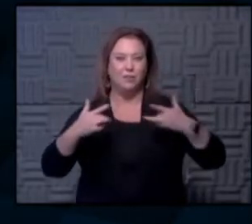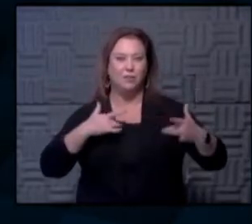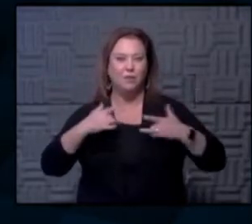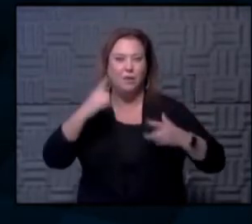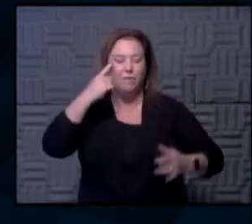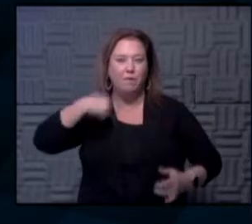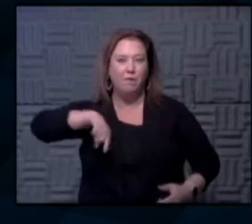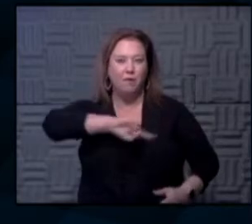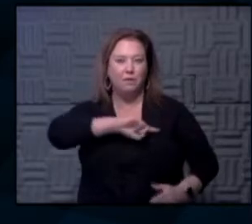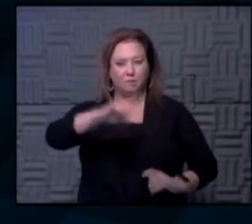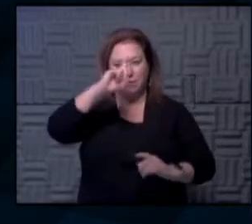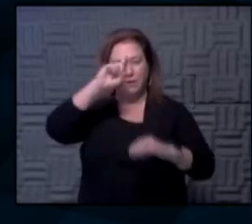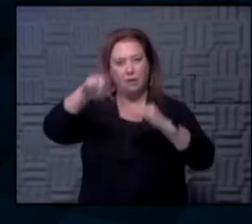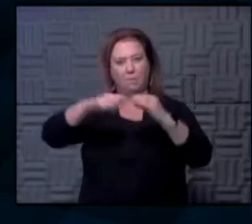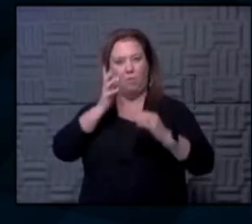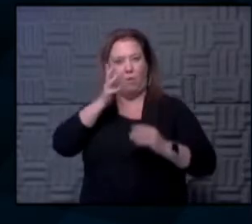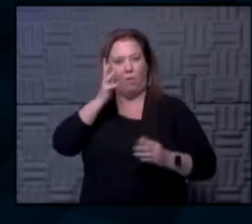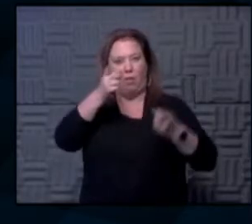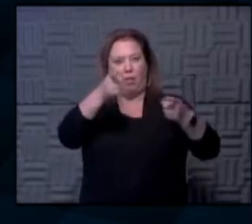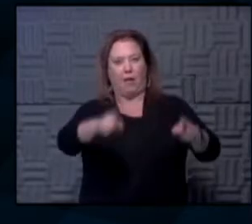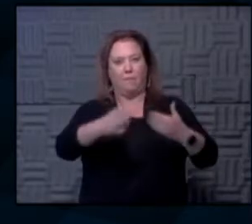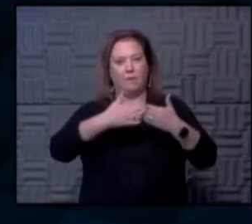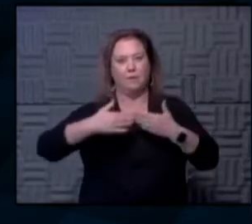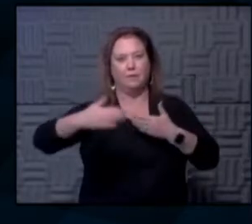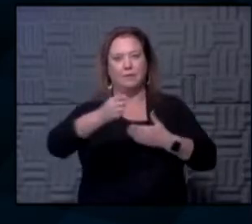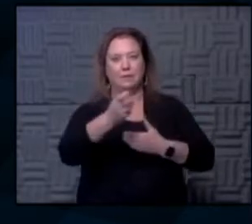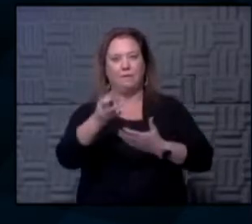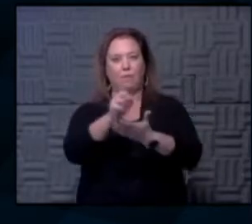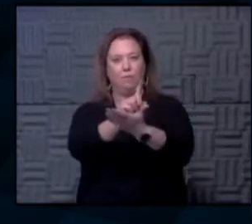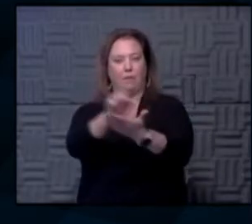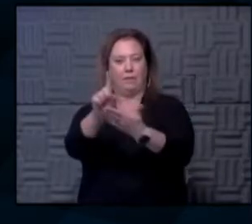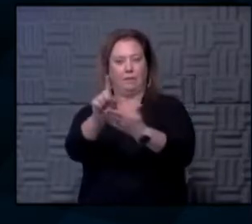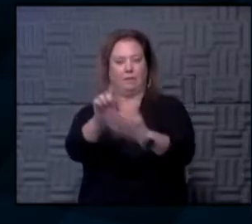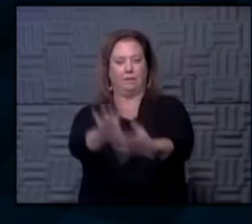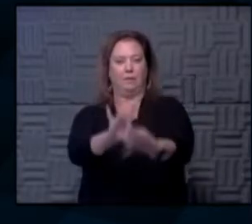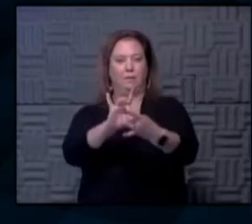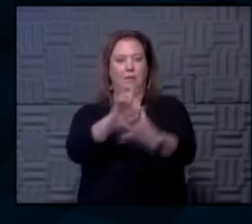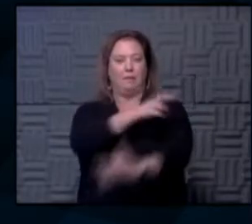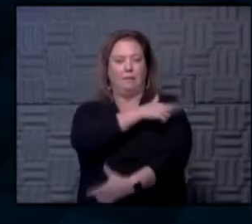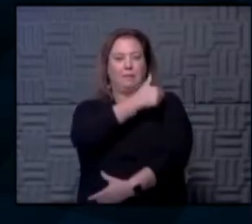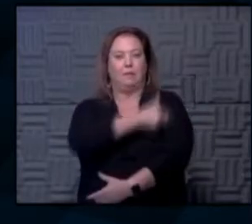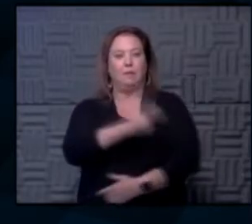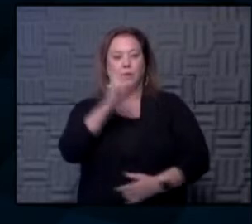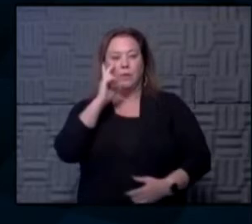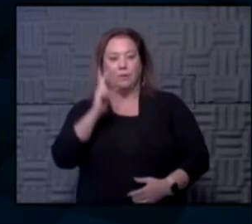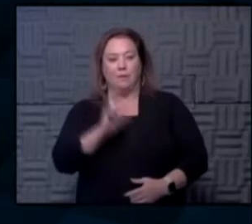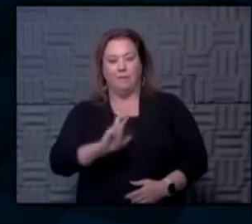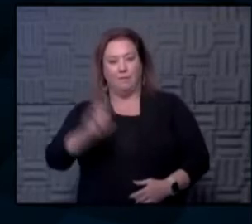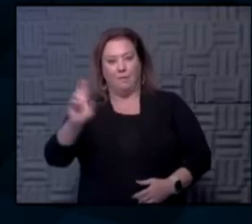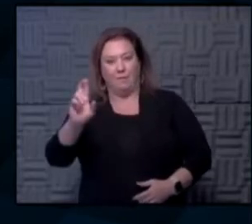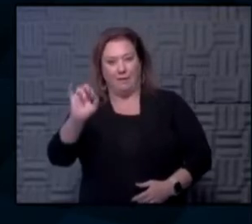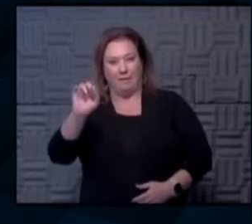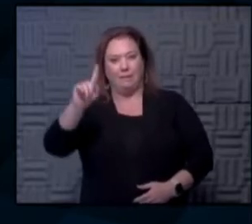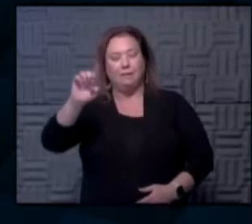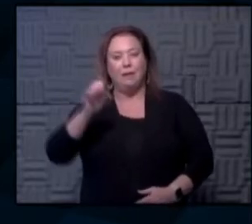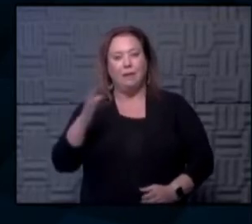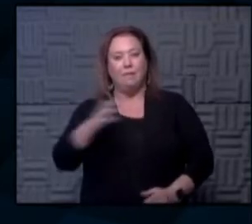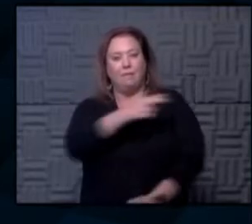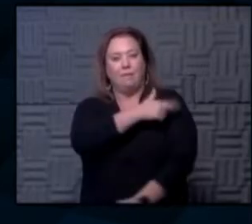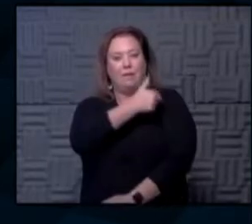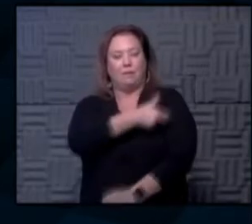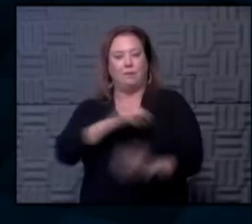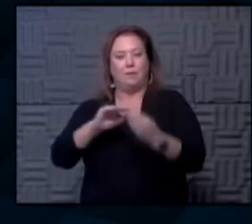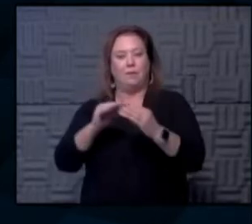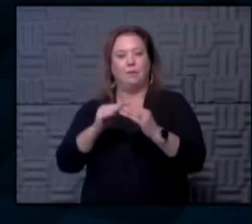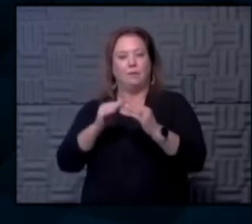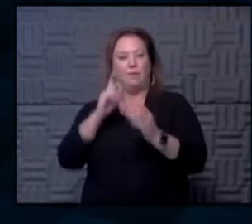think about what's likely to happen over the next few weeks as it pertains to hospitalizations, which you can see on the right side, the hospitalizations,